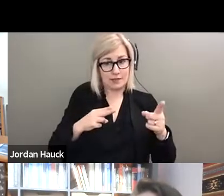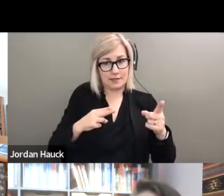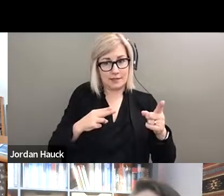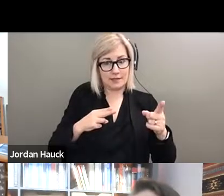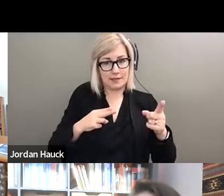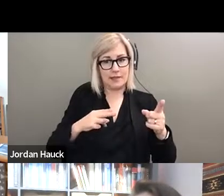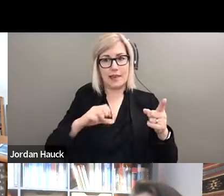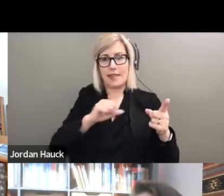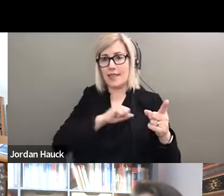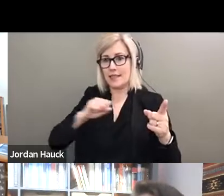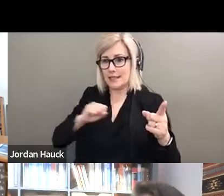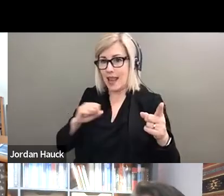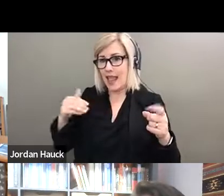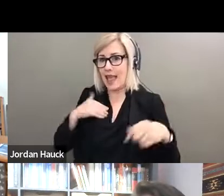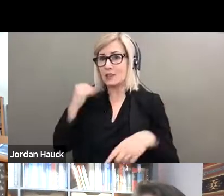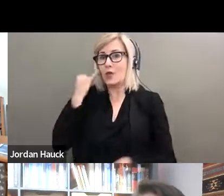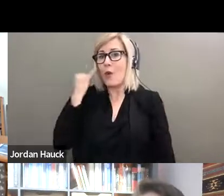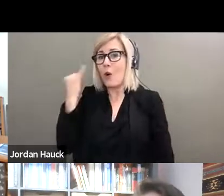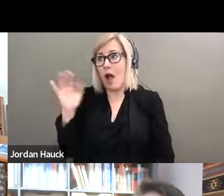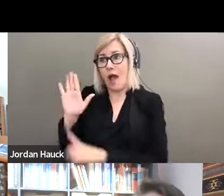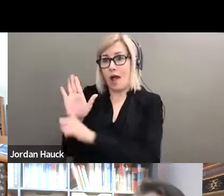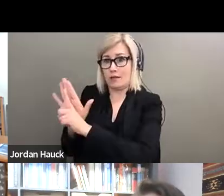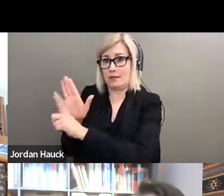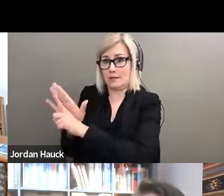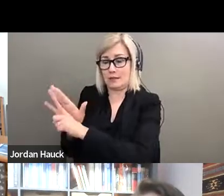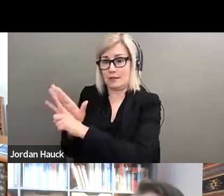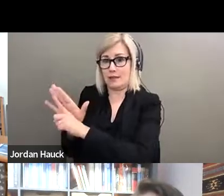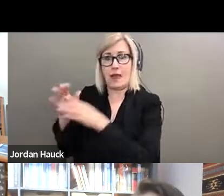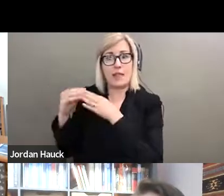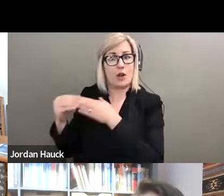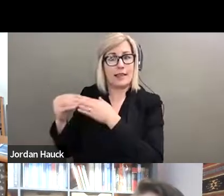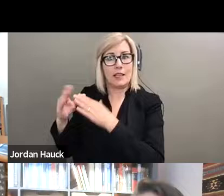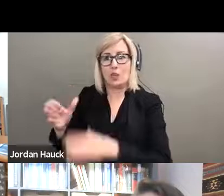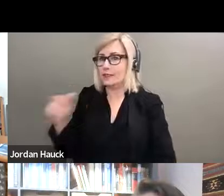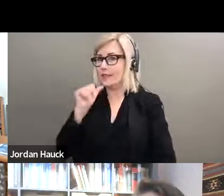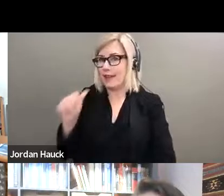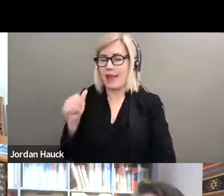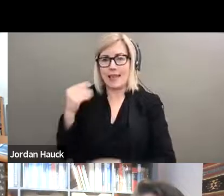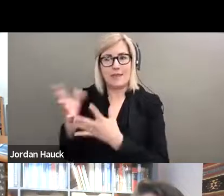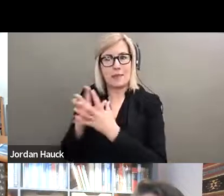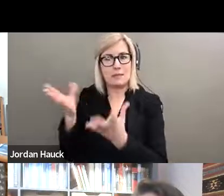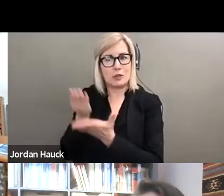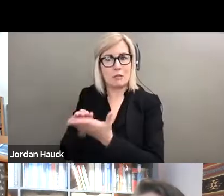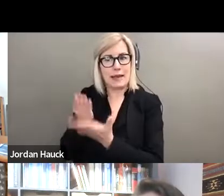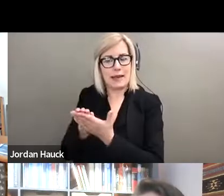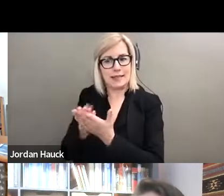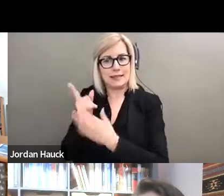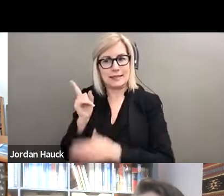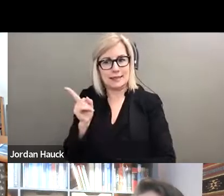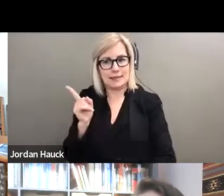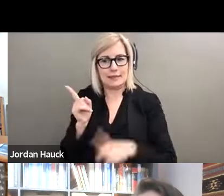has their own ideas about how they want to spend money, and their leaders did not give them as much money to spend.